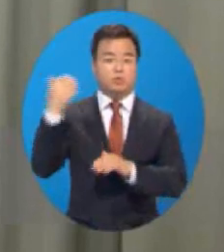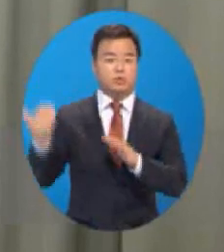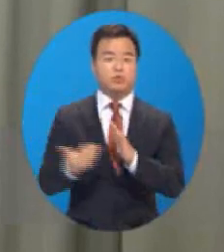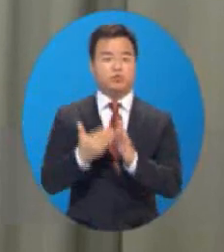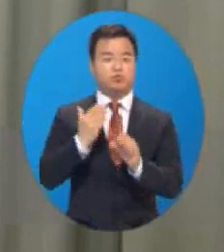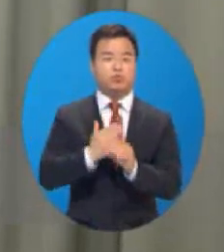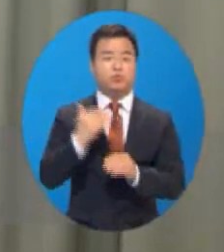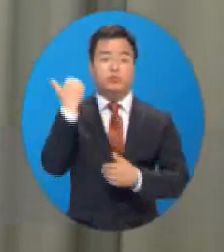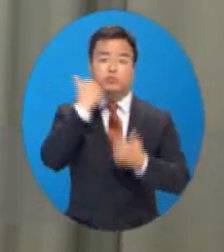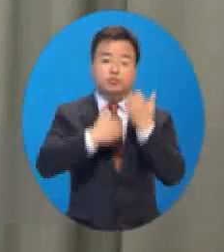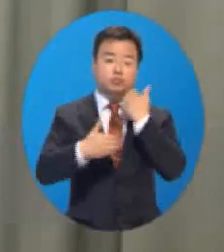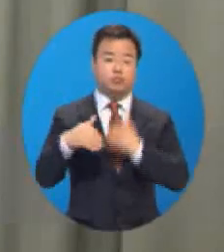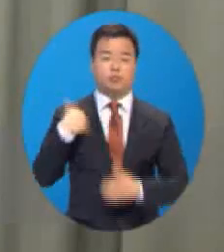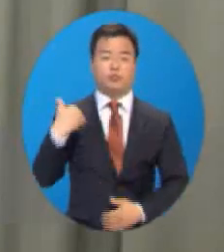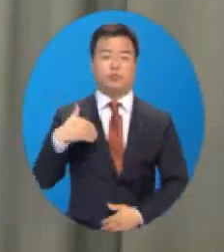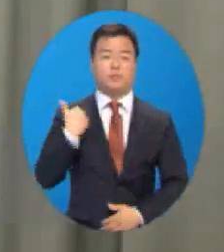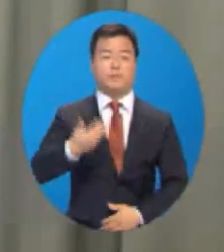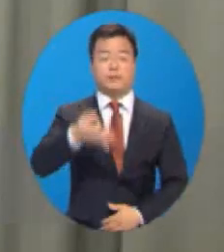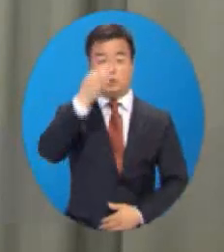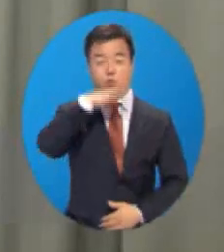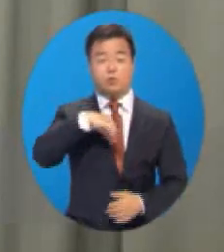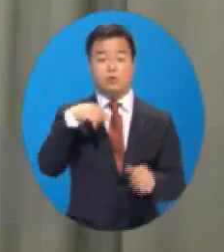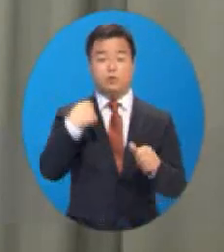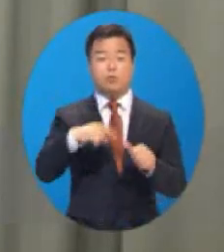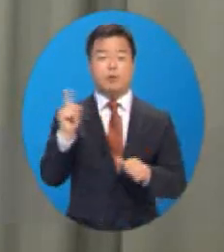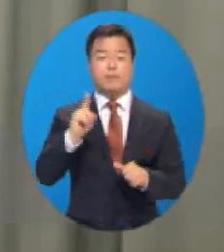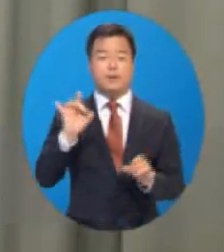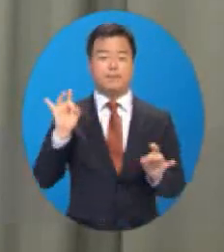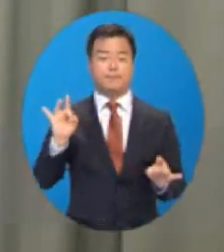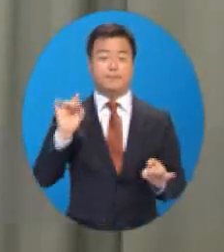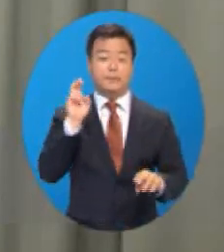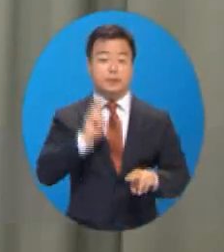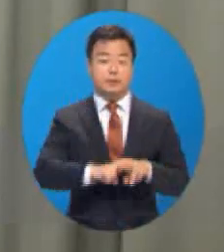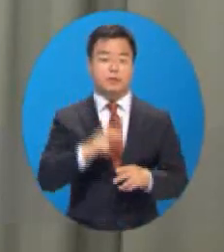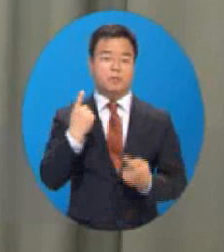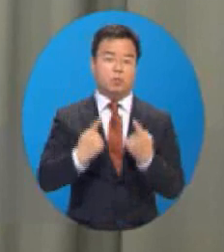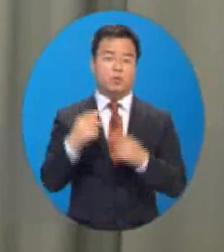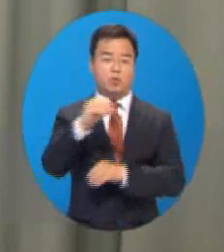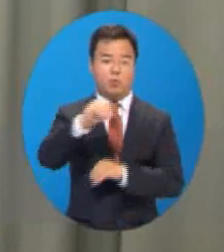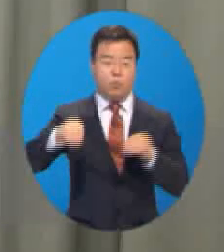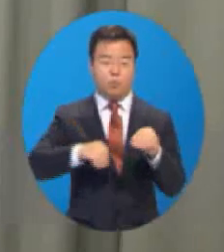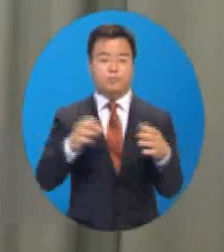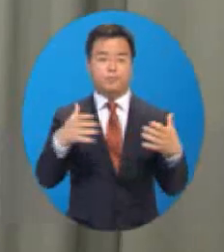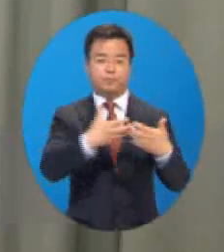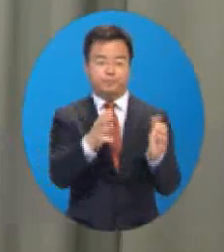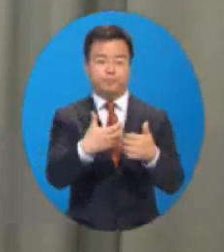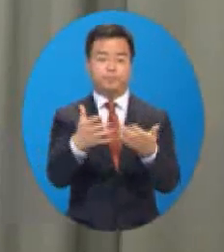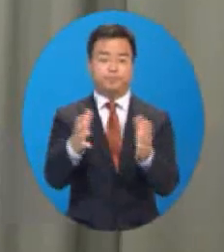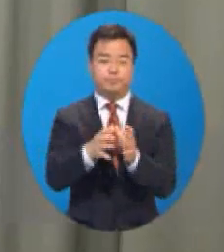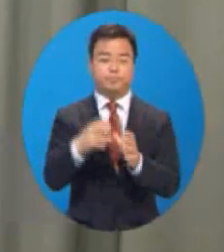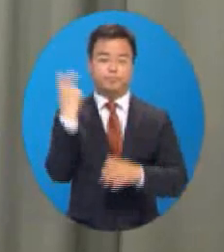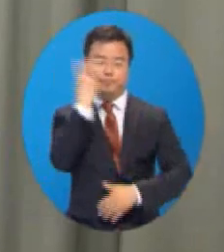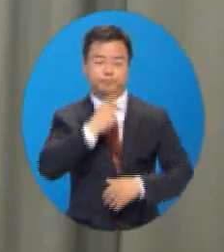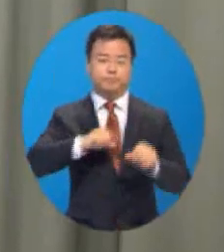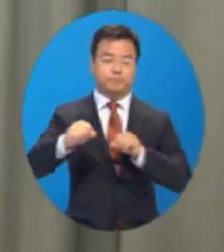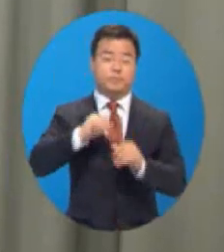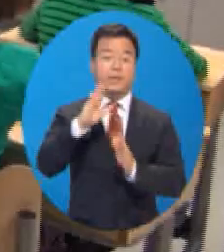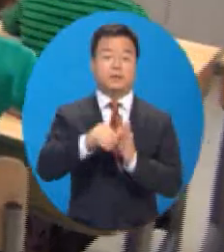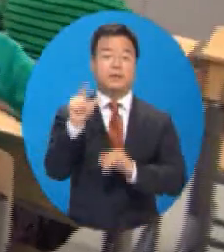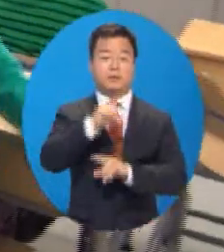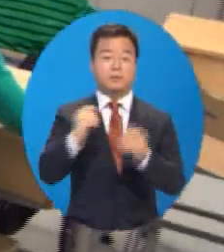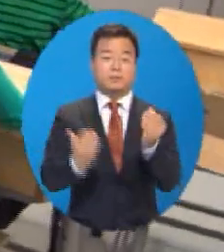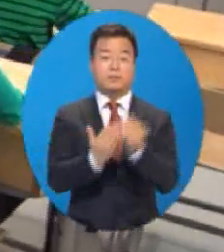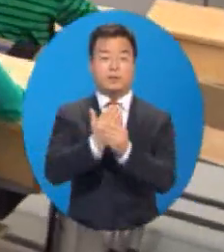mind works. Effective learning is much more like research group. It's much less like listening silently.